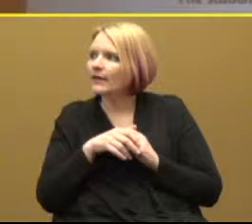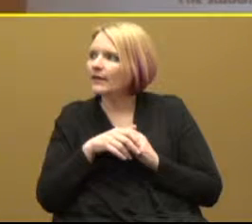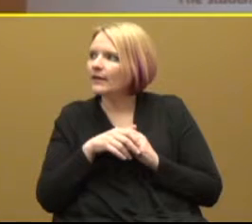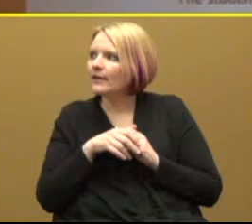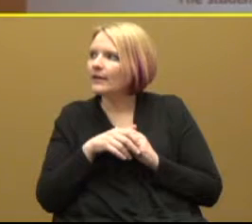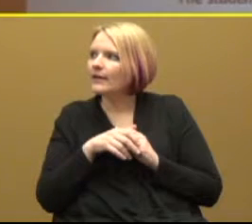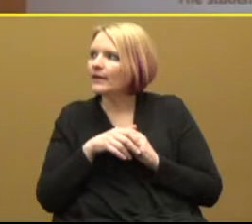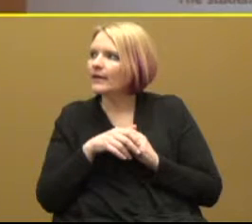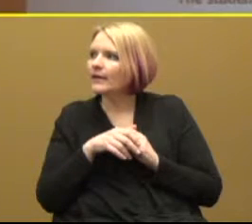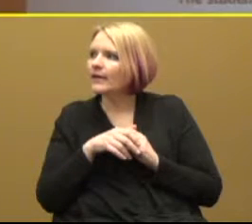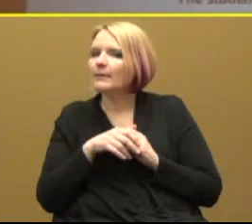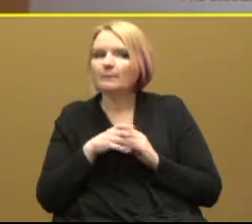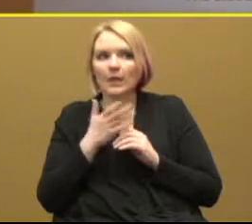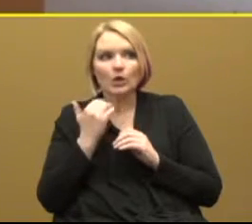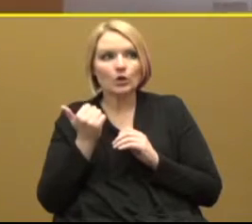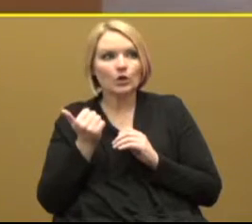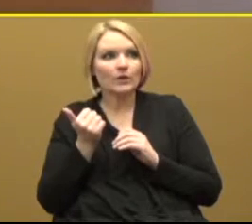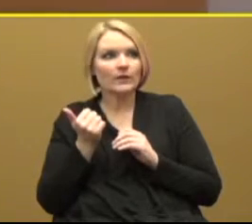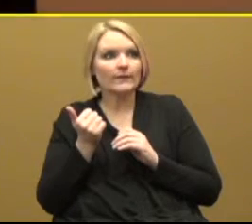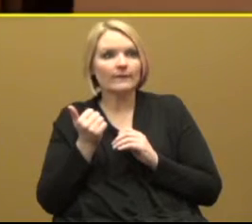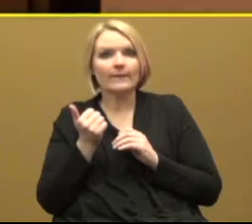Can you hear me now? Is that better?